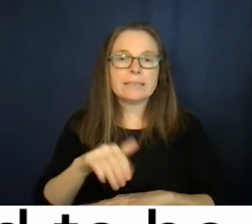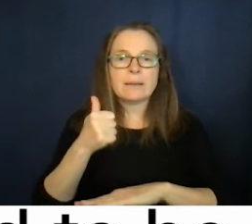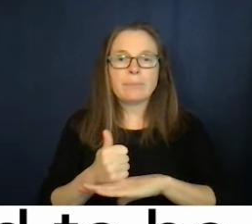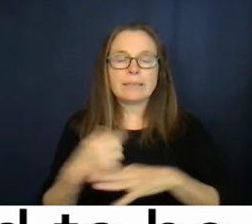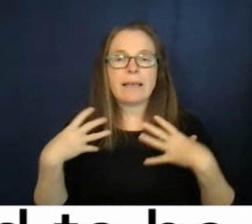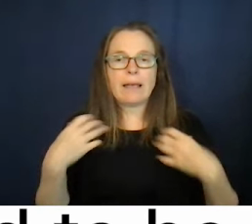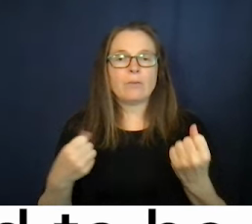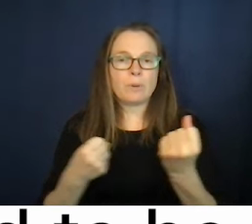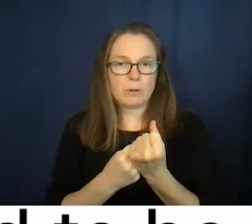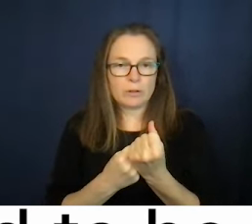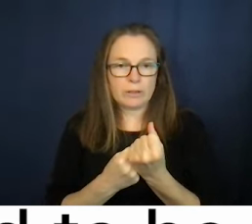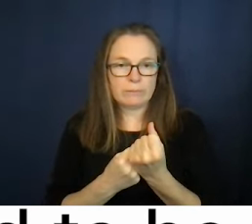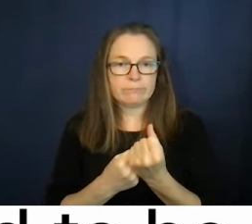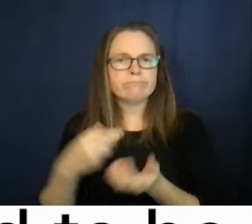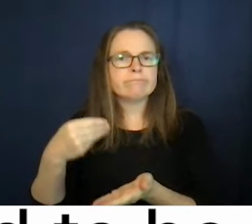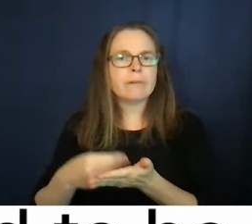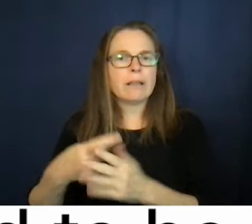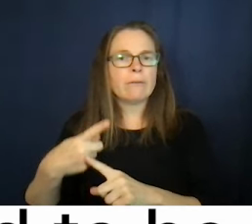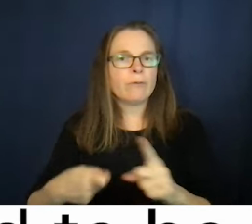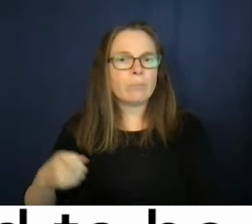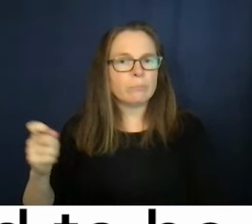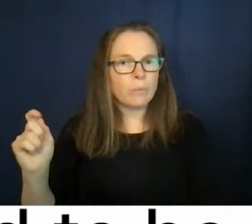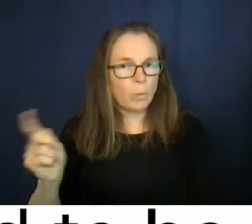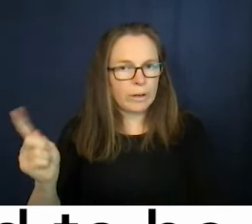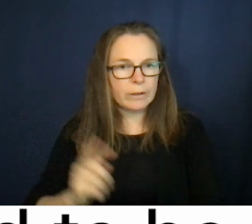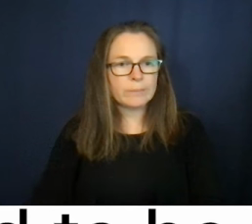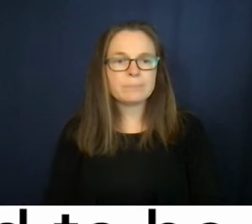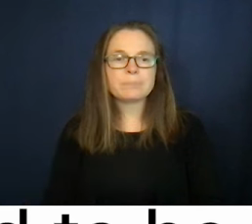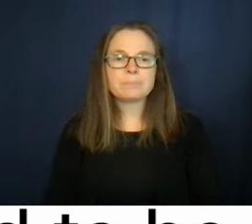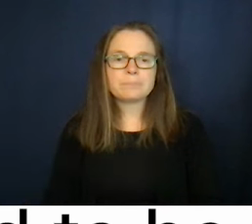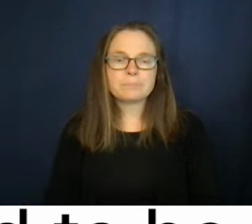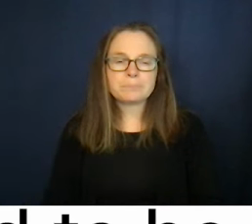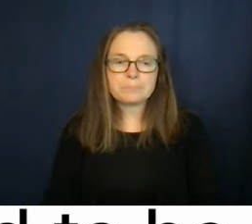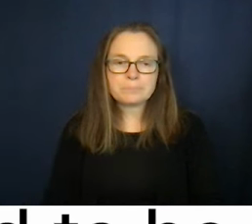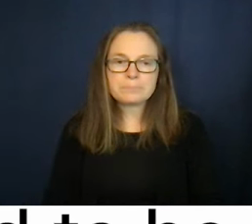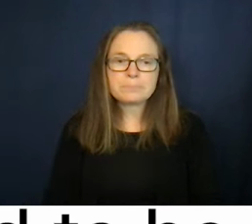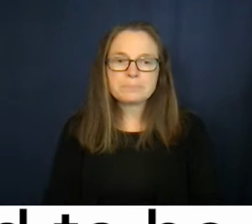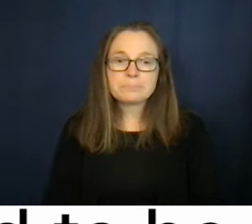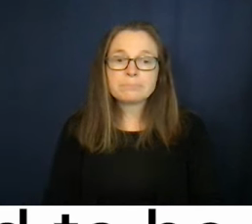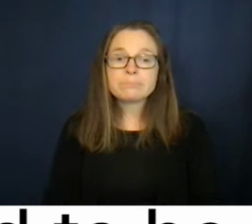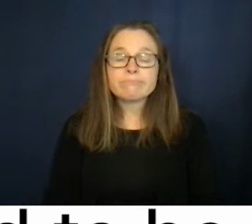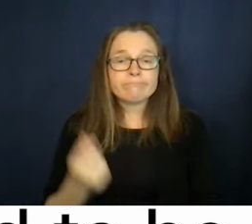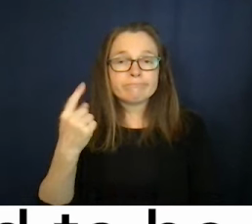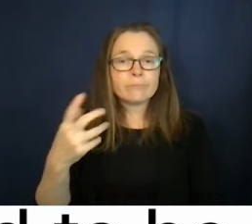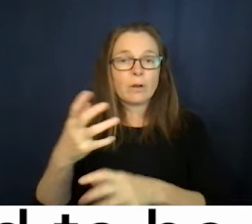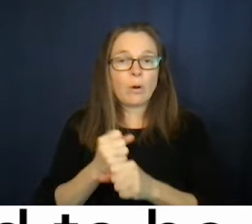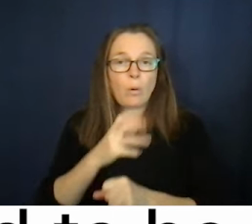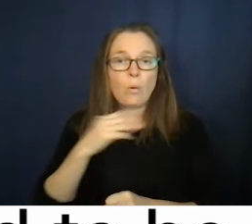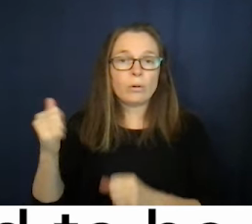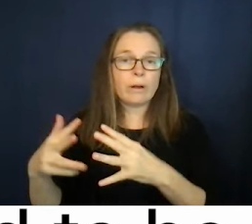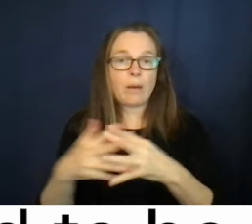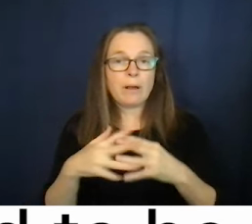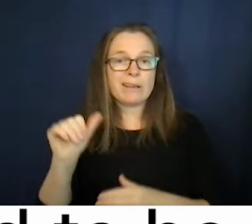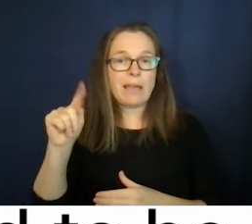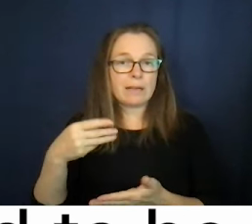health promotion funding. Evidence-based health promotion funding We receive Older Americans Act